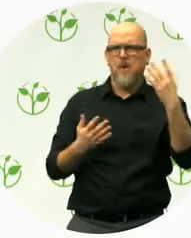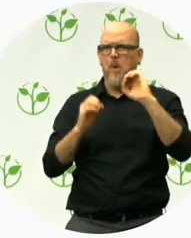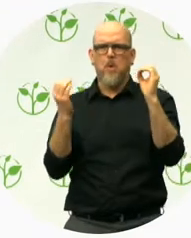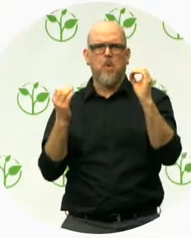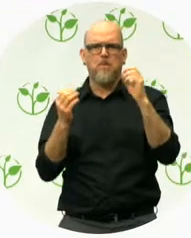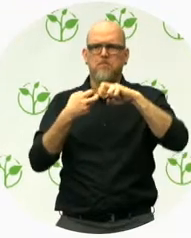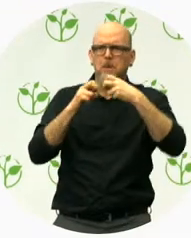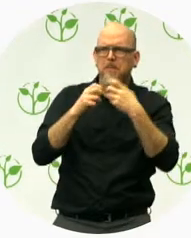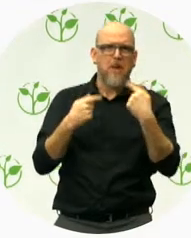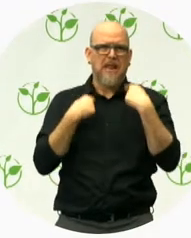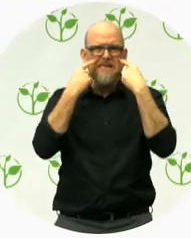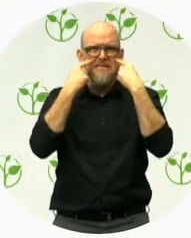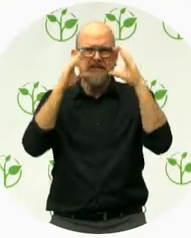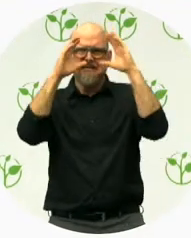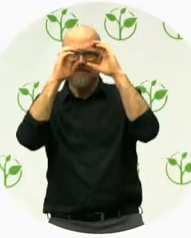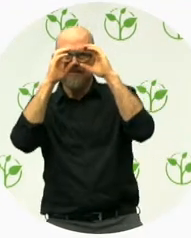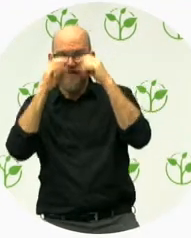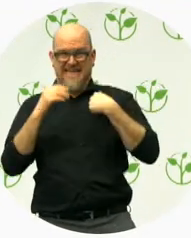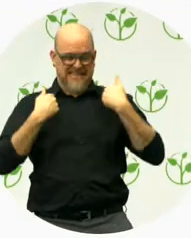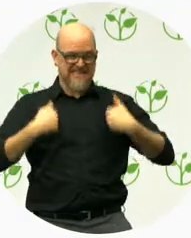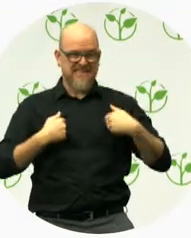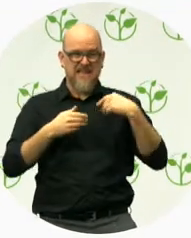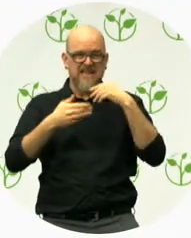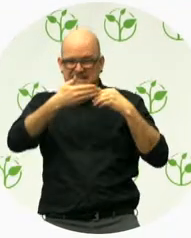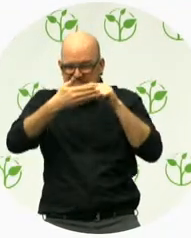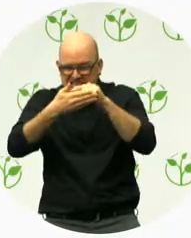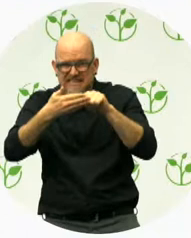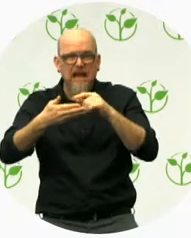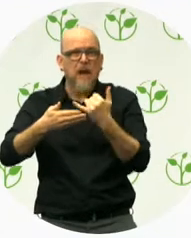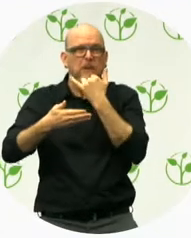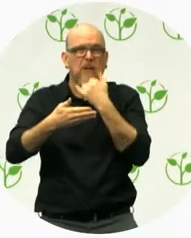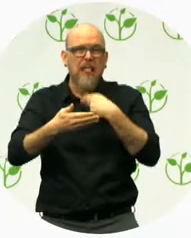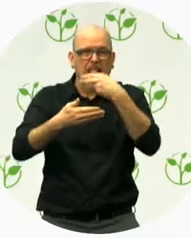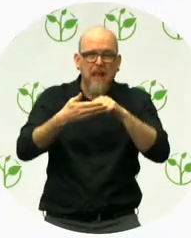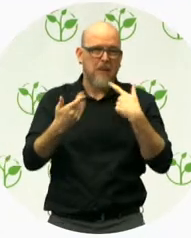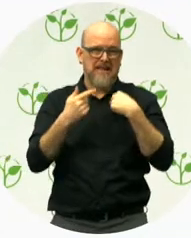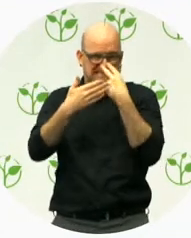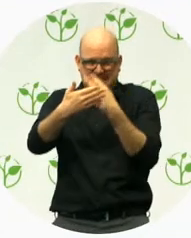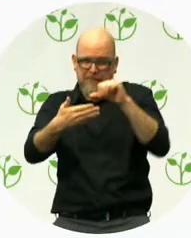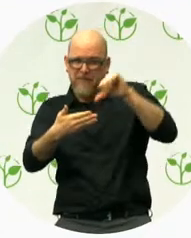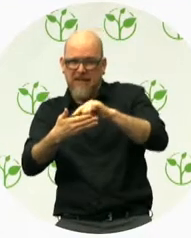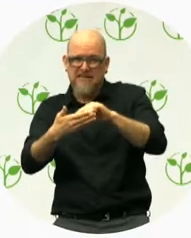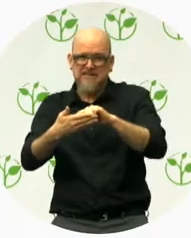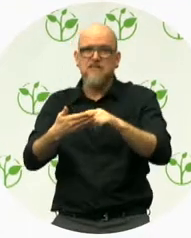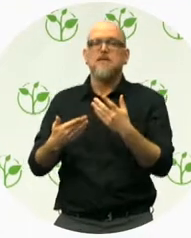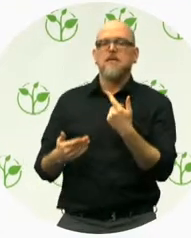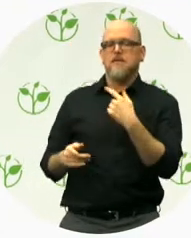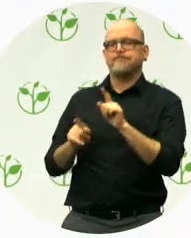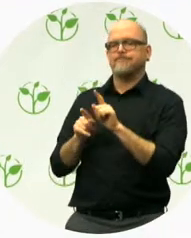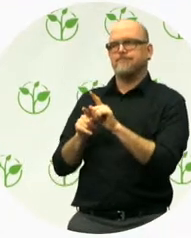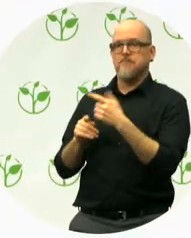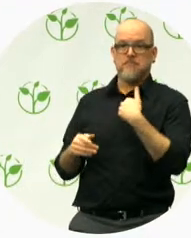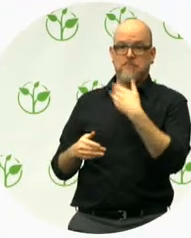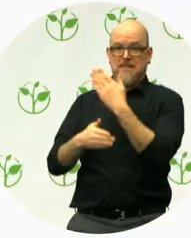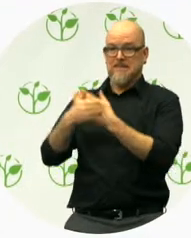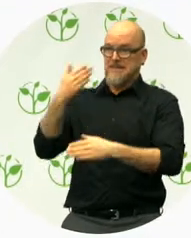I am passionate about this conference for very many reasons. I'm a social entrepreneur in the area of disability business